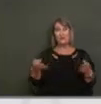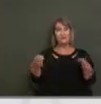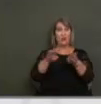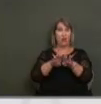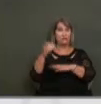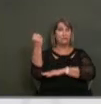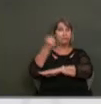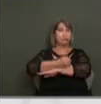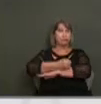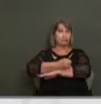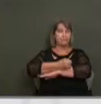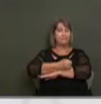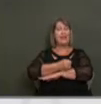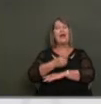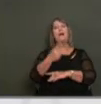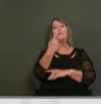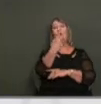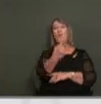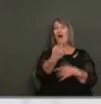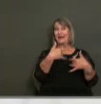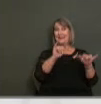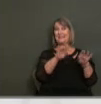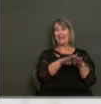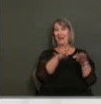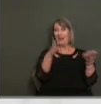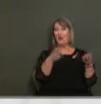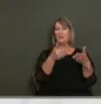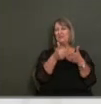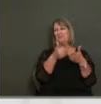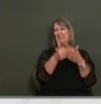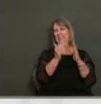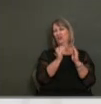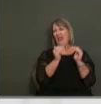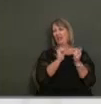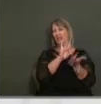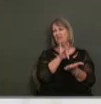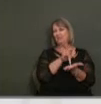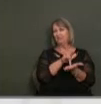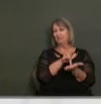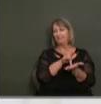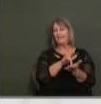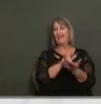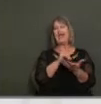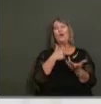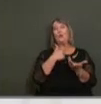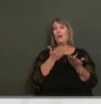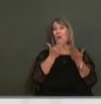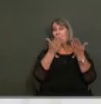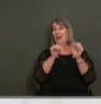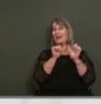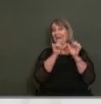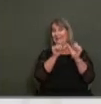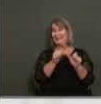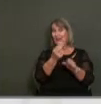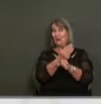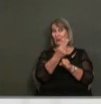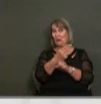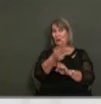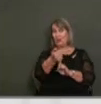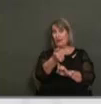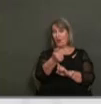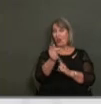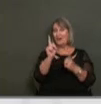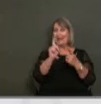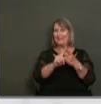closed, but we still have one that is open. It's in the downtown area, and we're recommending that we continue with that hotel till